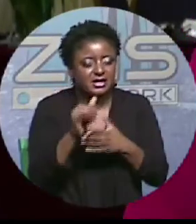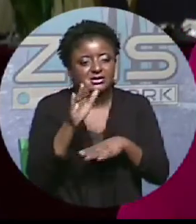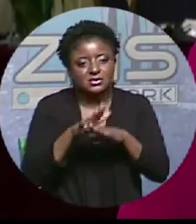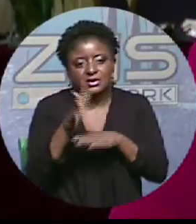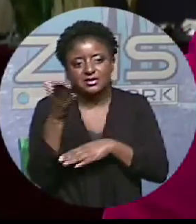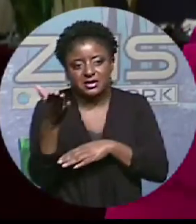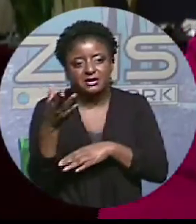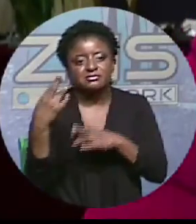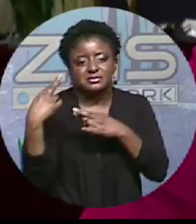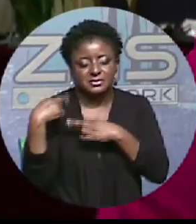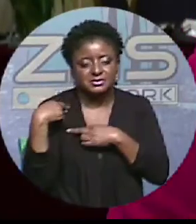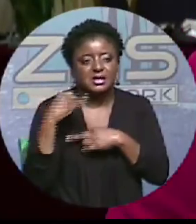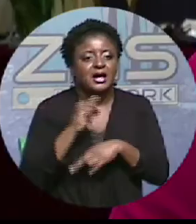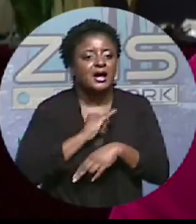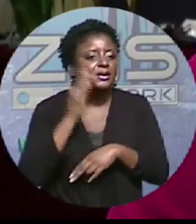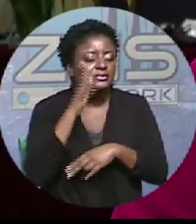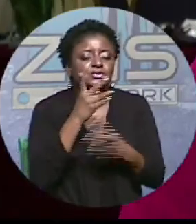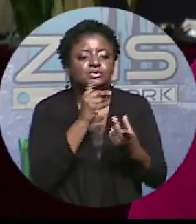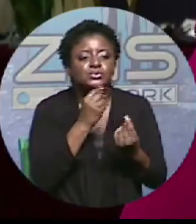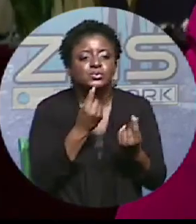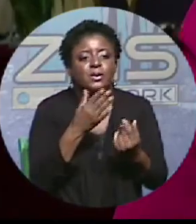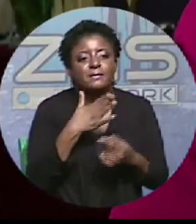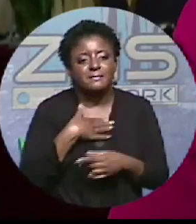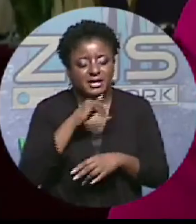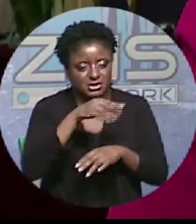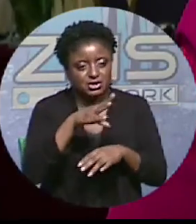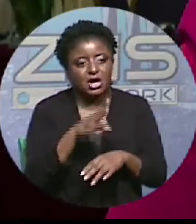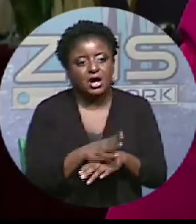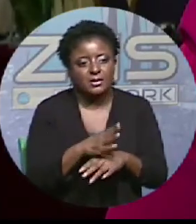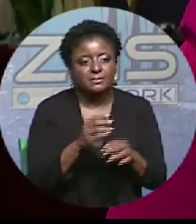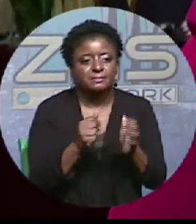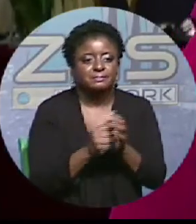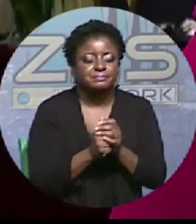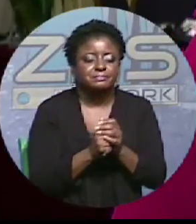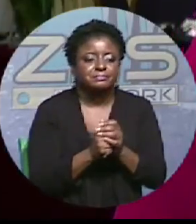them. I'm going to do my job. Clint Watson, ZNS Network News.